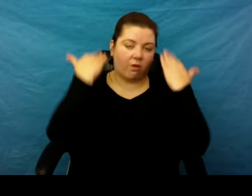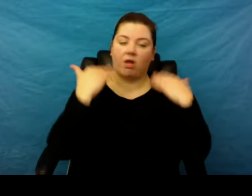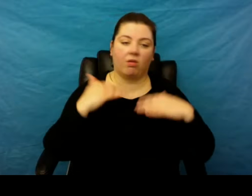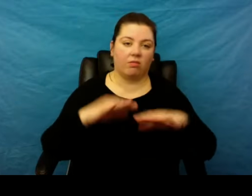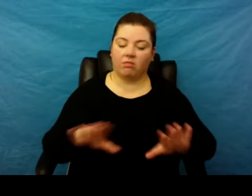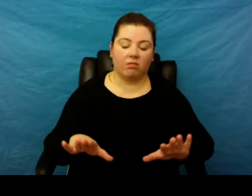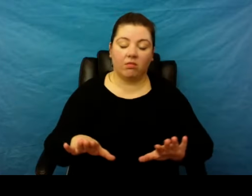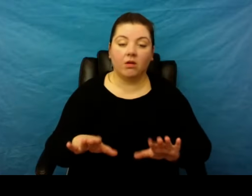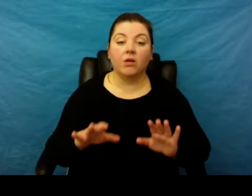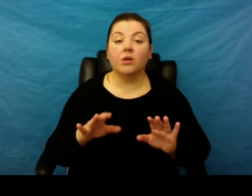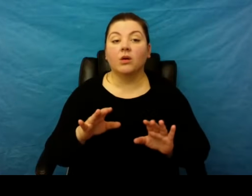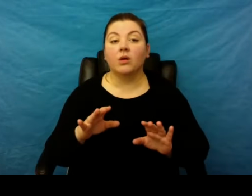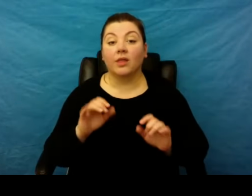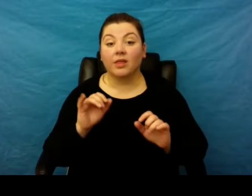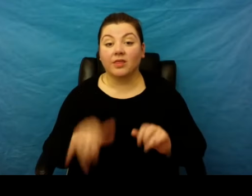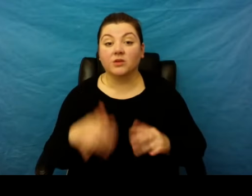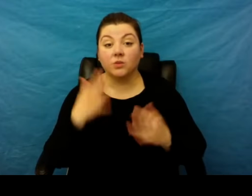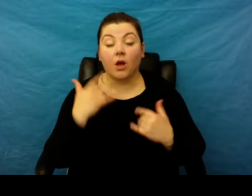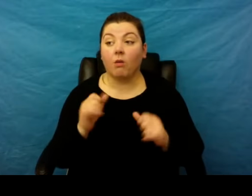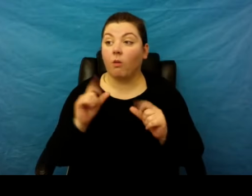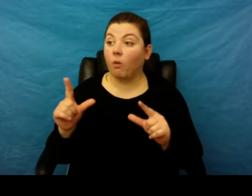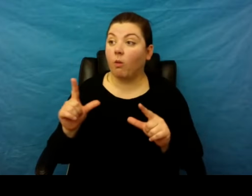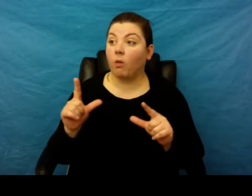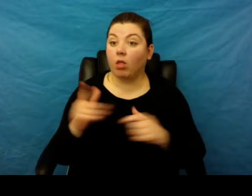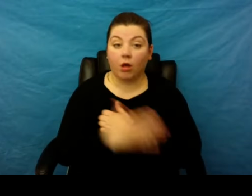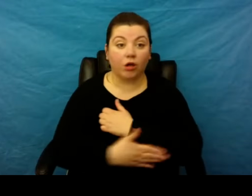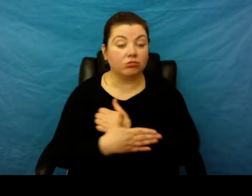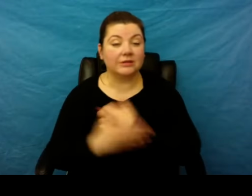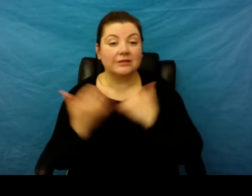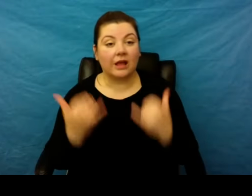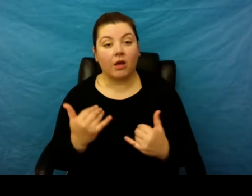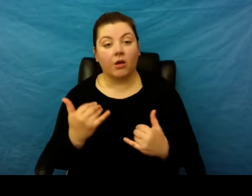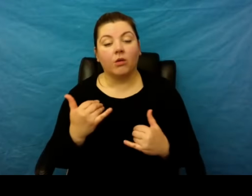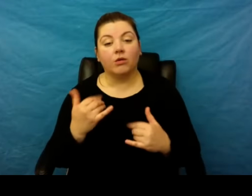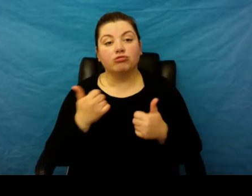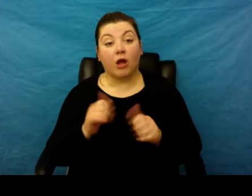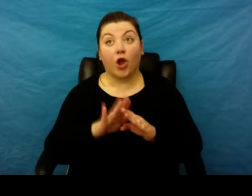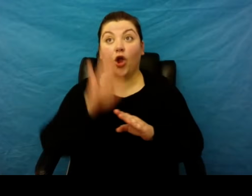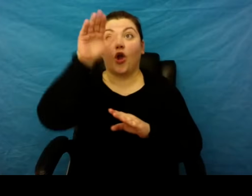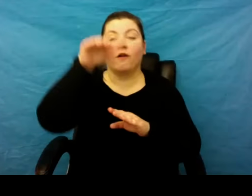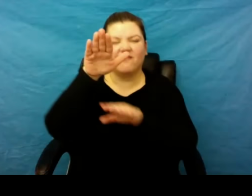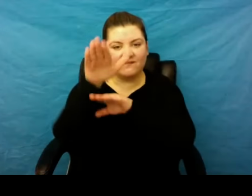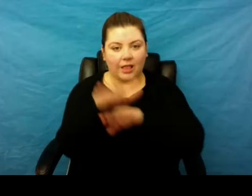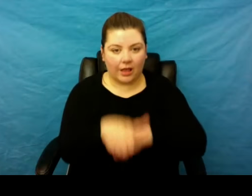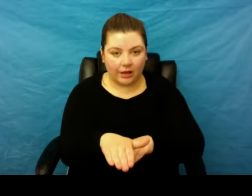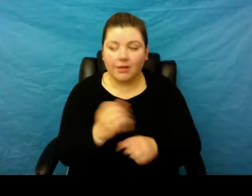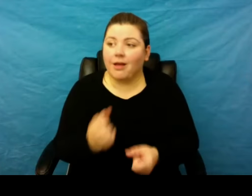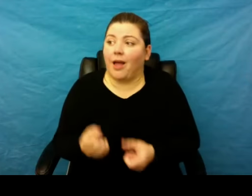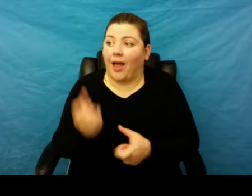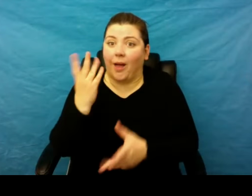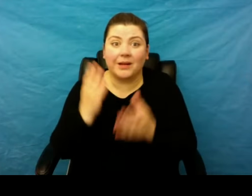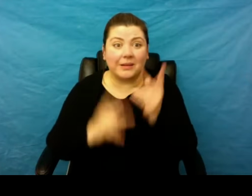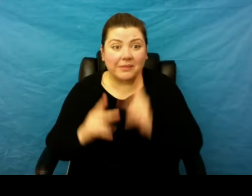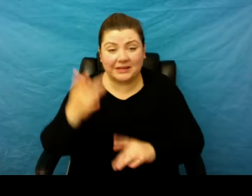the world right now is kind of pursuing a flatten the curve. People will get sick. Let's decrease the amount of people that will get